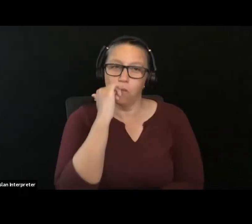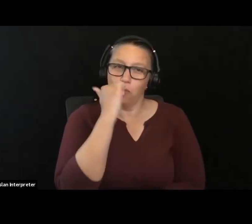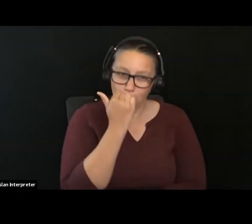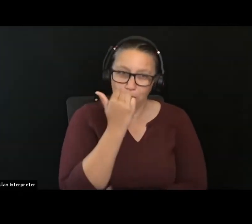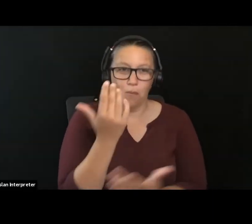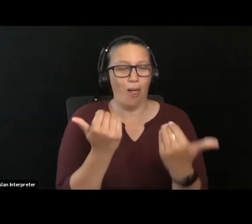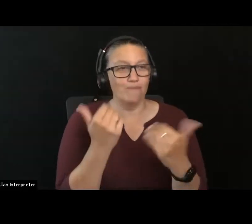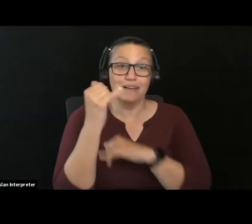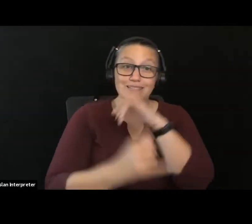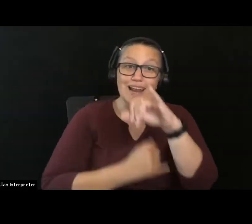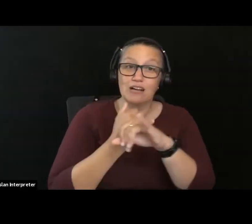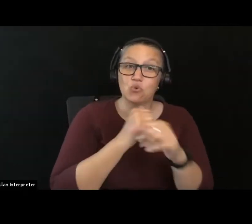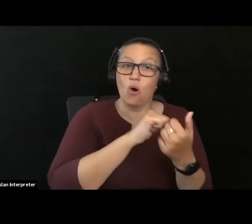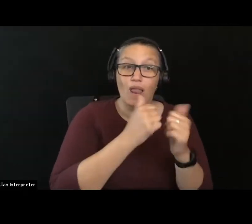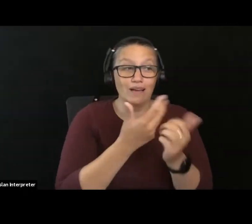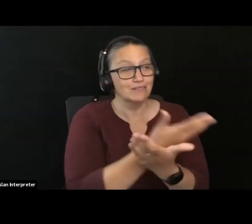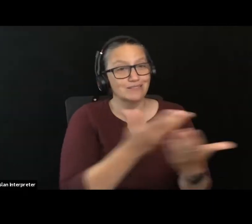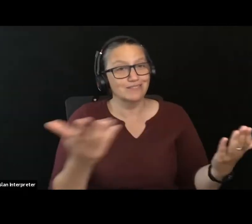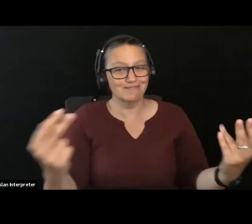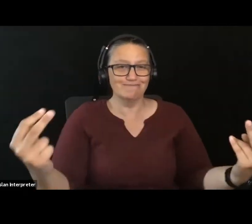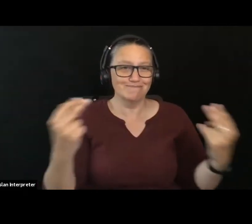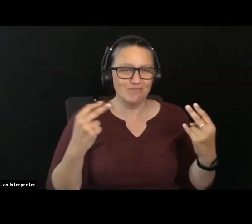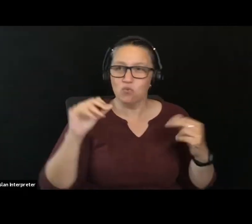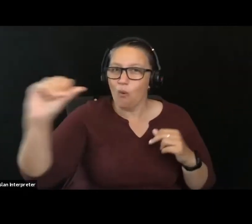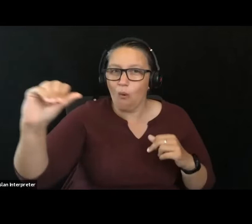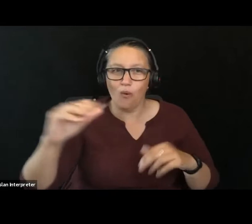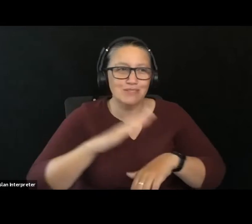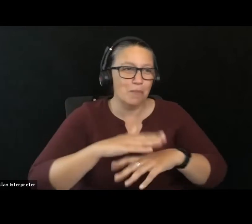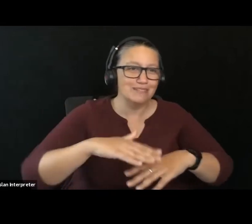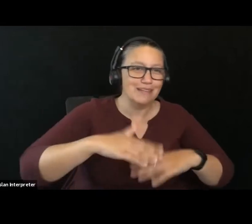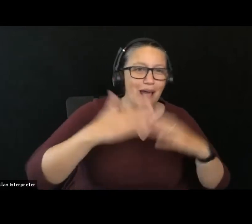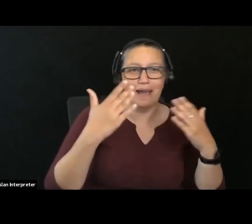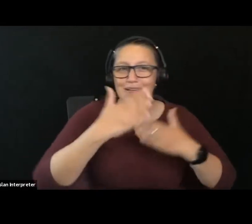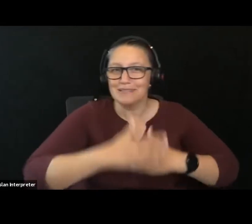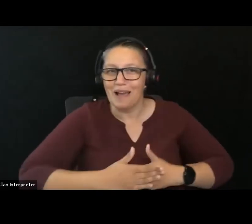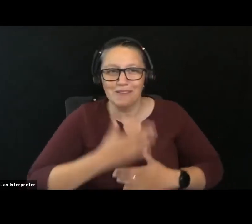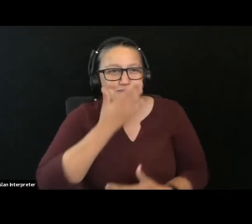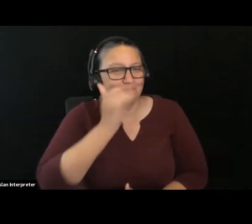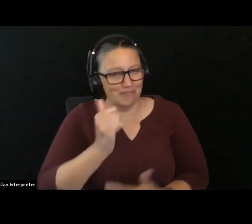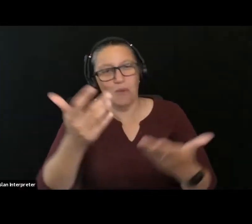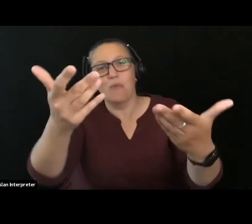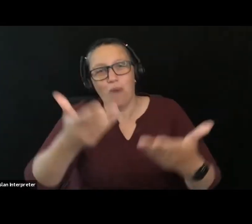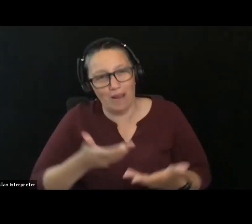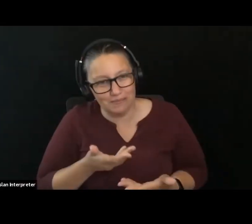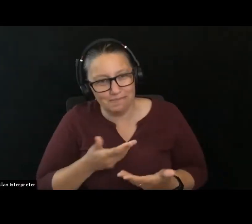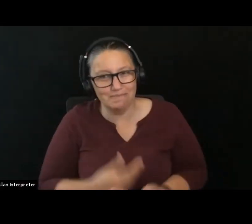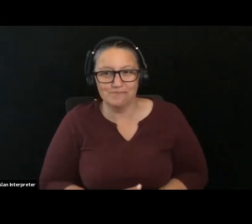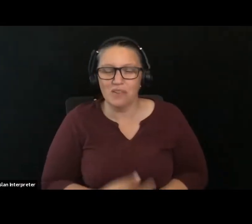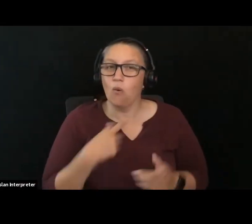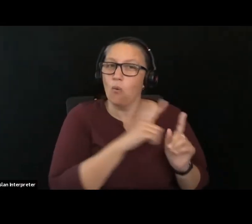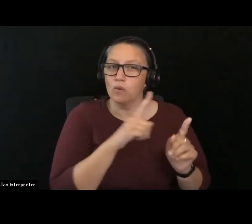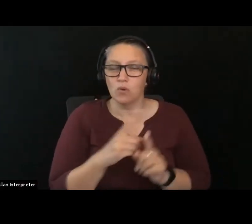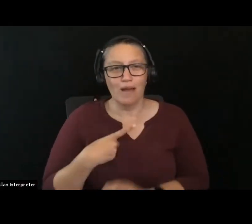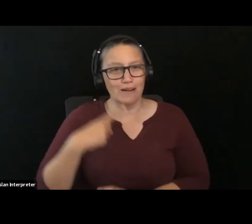colleagues internationally at whatever time of day you are joining us? And can I invite you all to